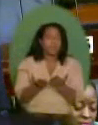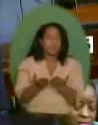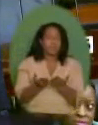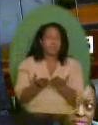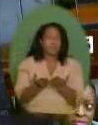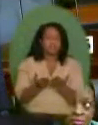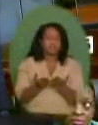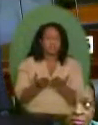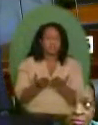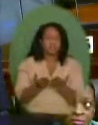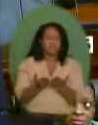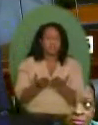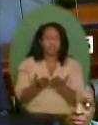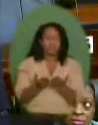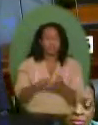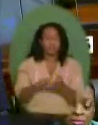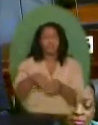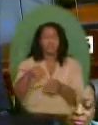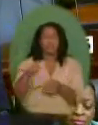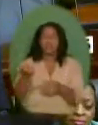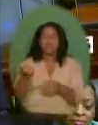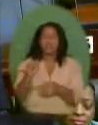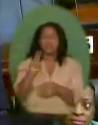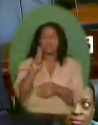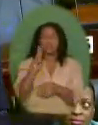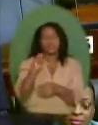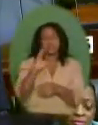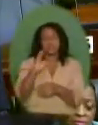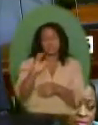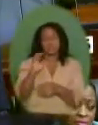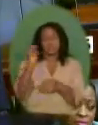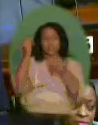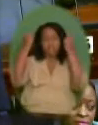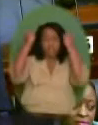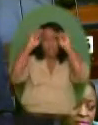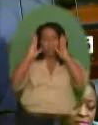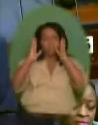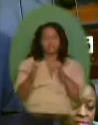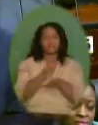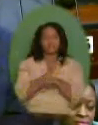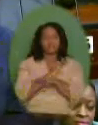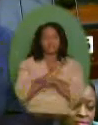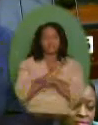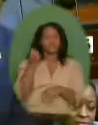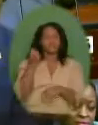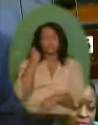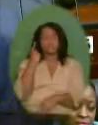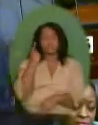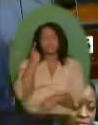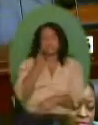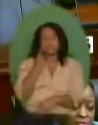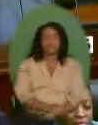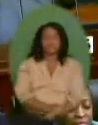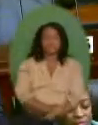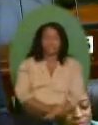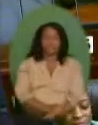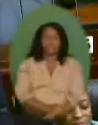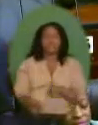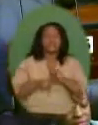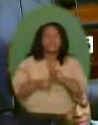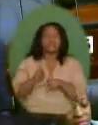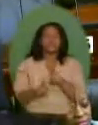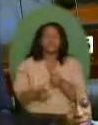They don't get it, Mr. Minister of Finance. It falls to you to save the day. The people of